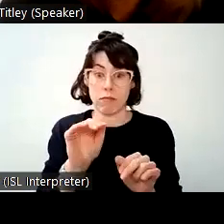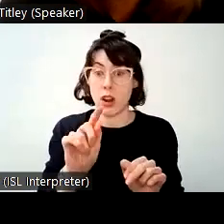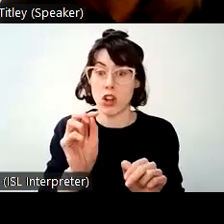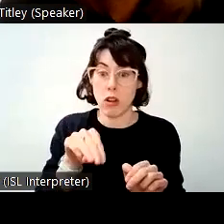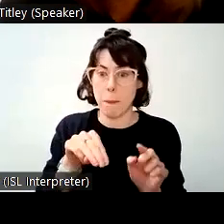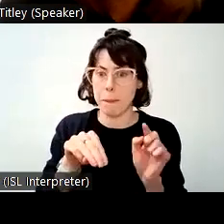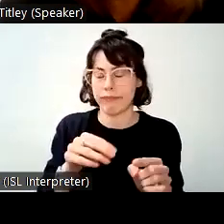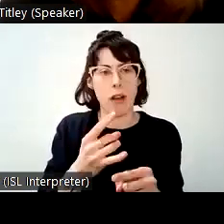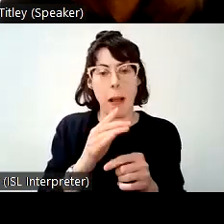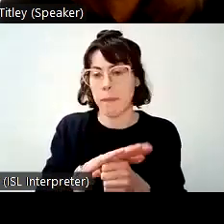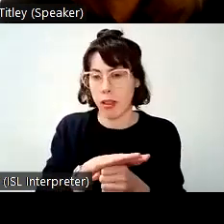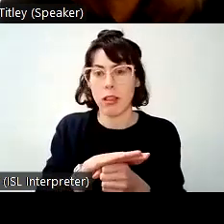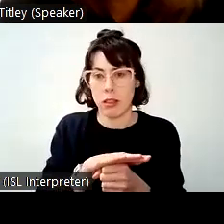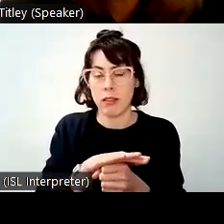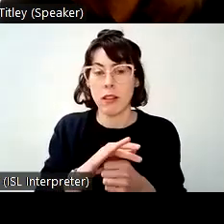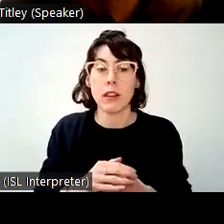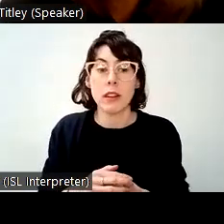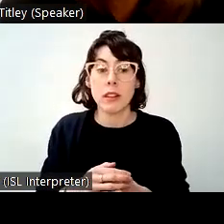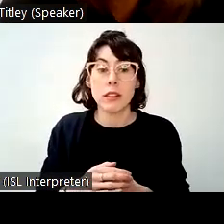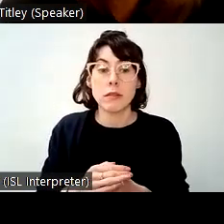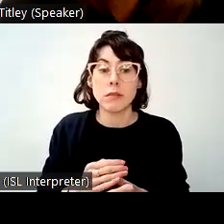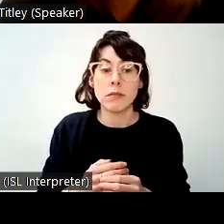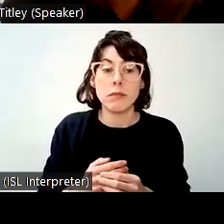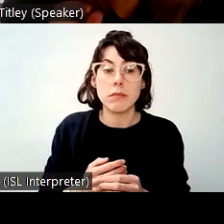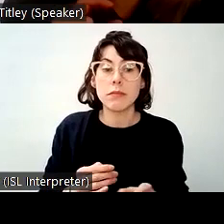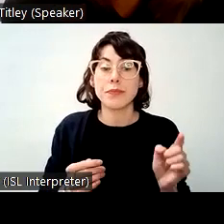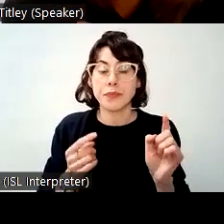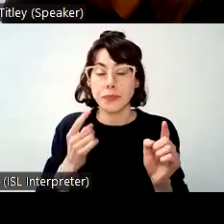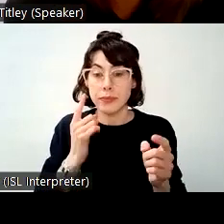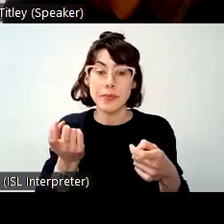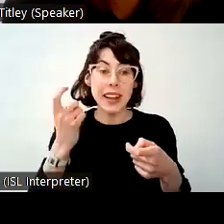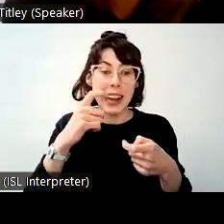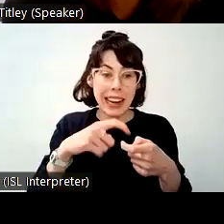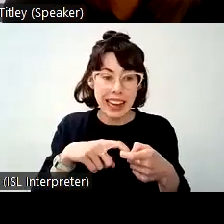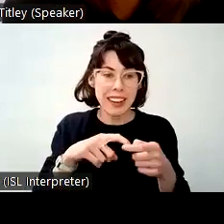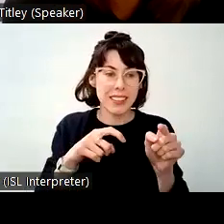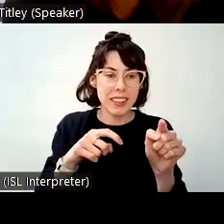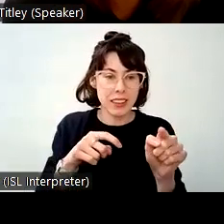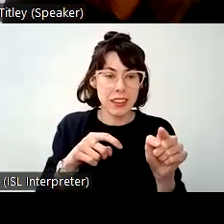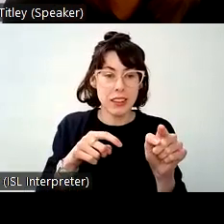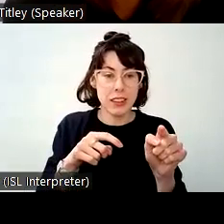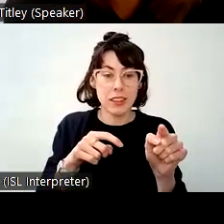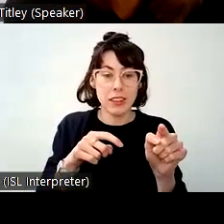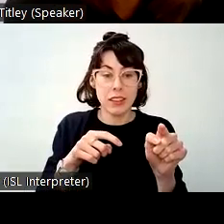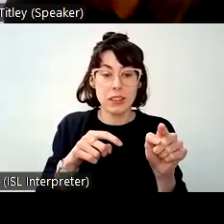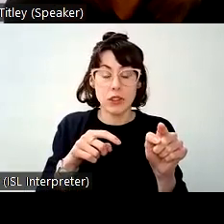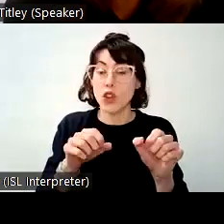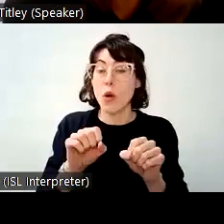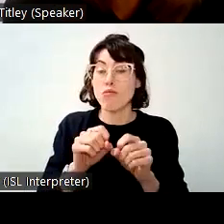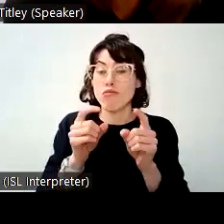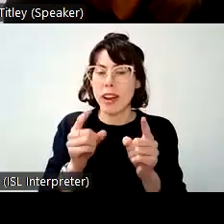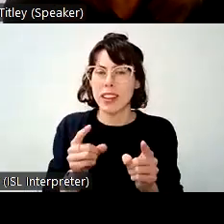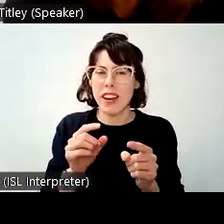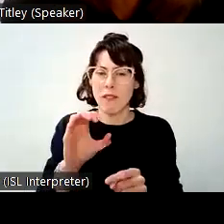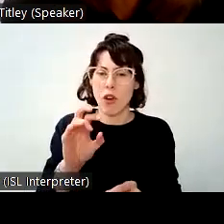how it might work for you. And then that's the link there with all of the breakdown of the credits, the breakdown of the information, who's teaching